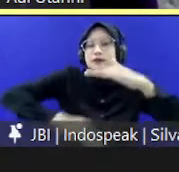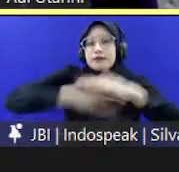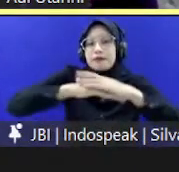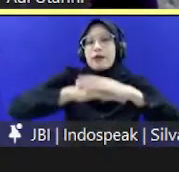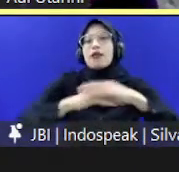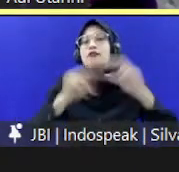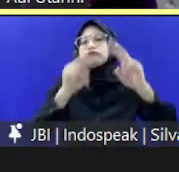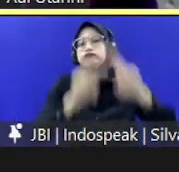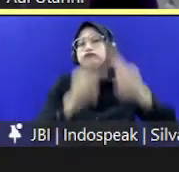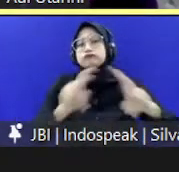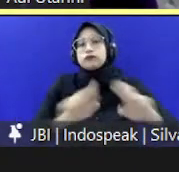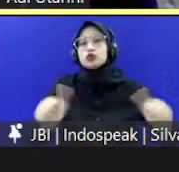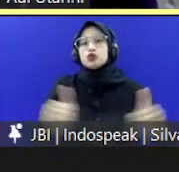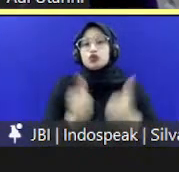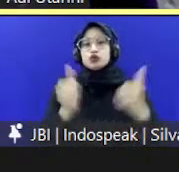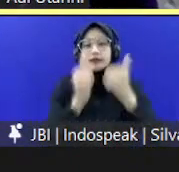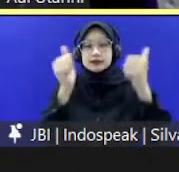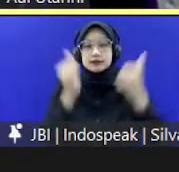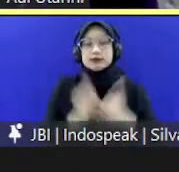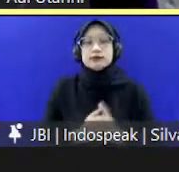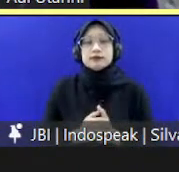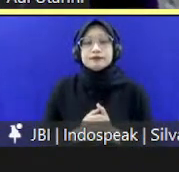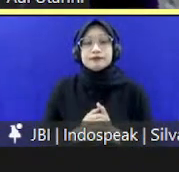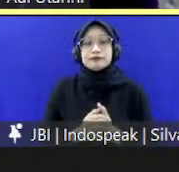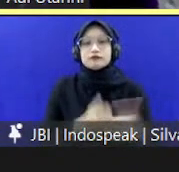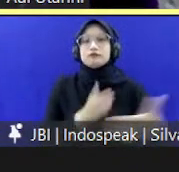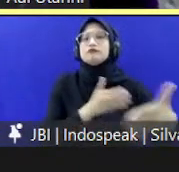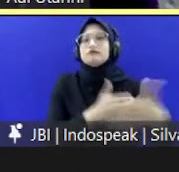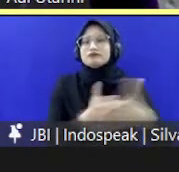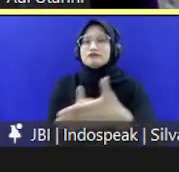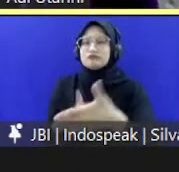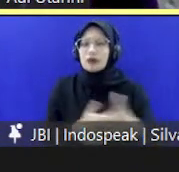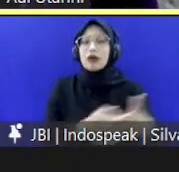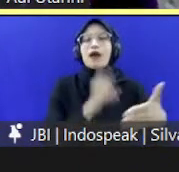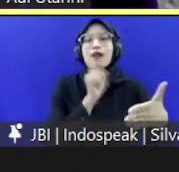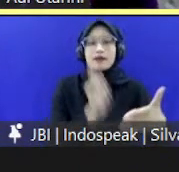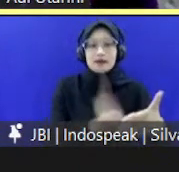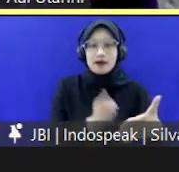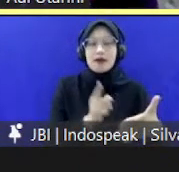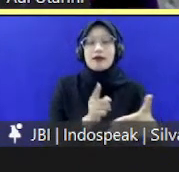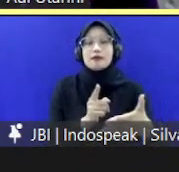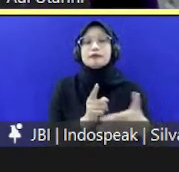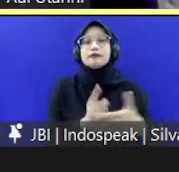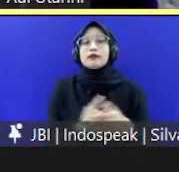be successful, despite all the challenges we faced since the journey began.